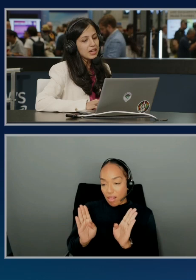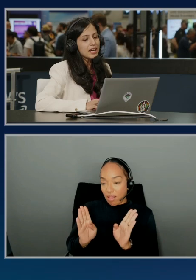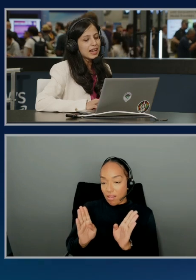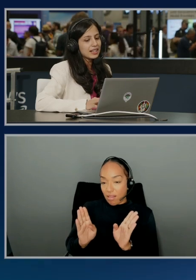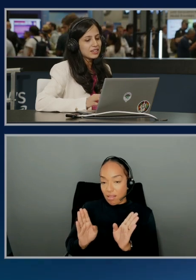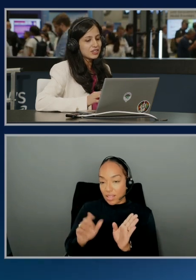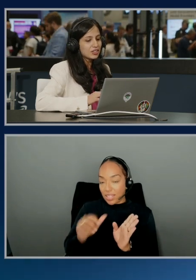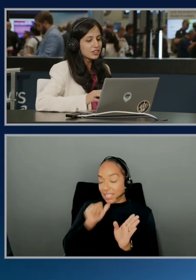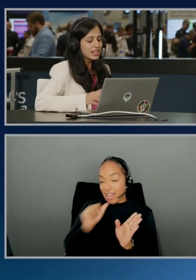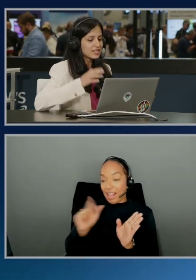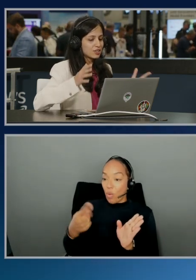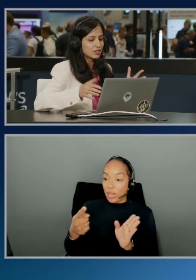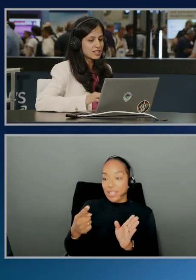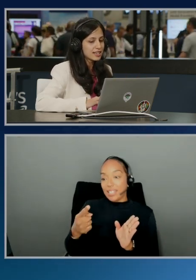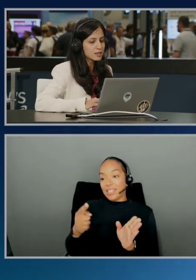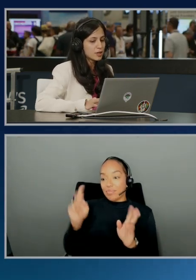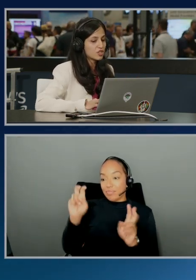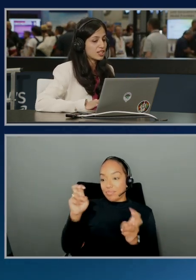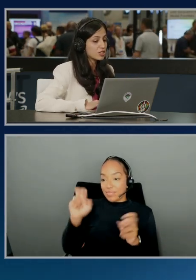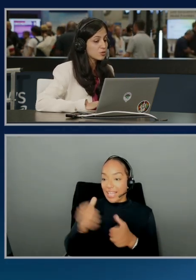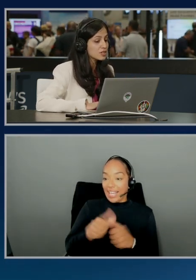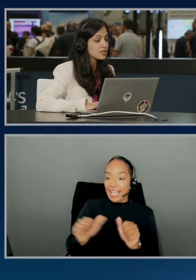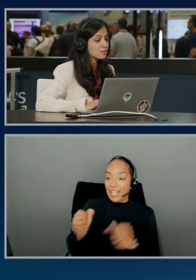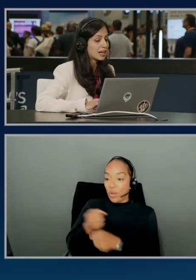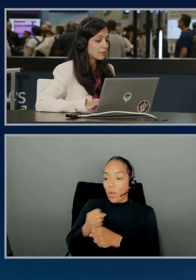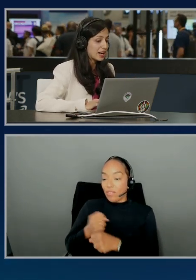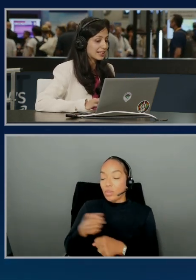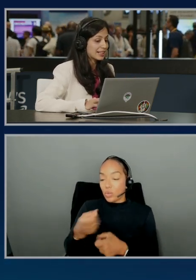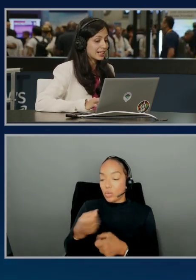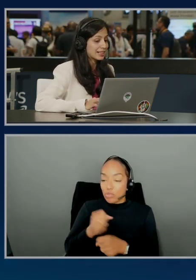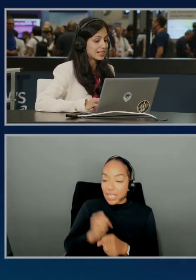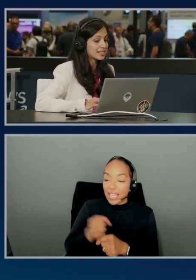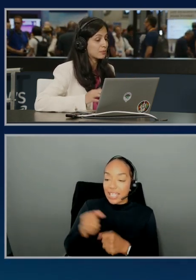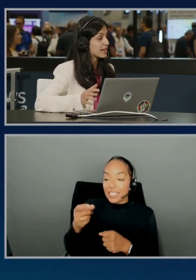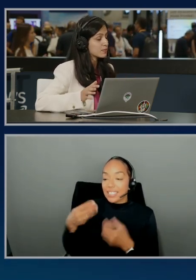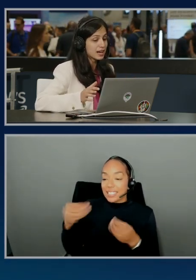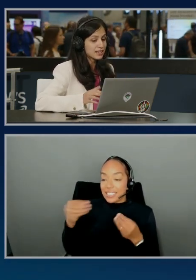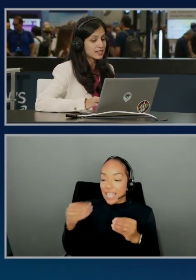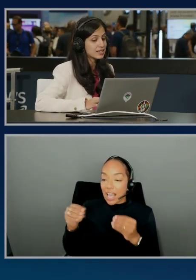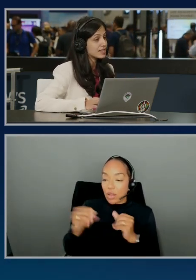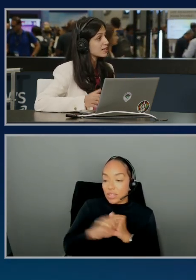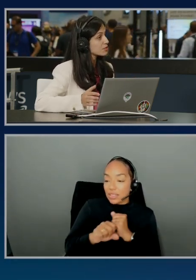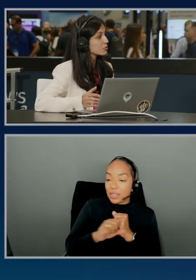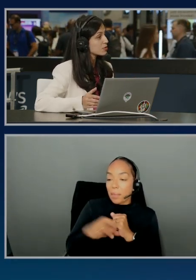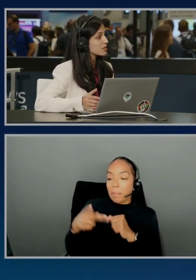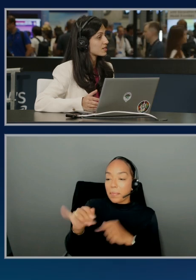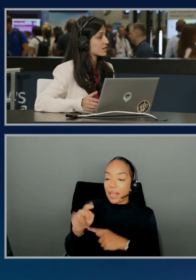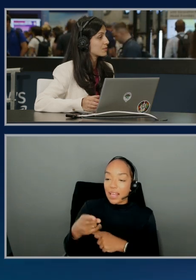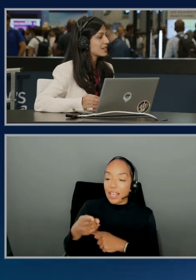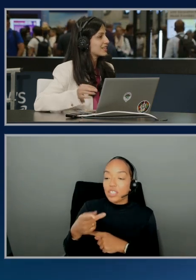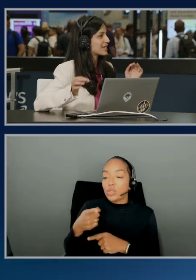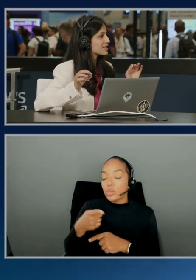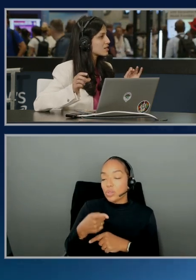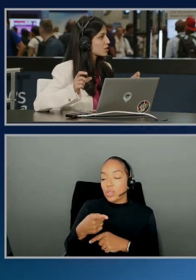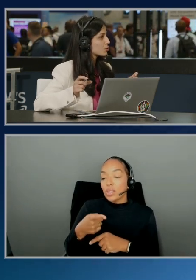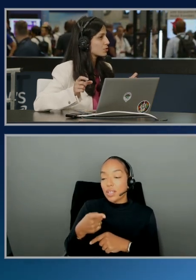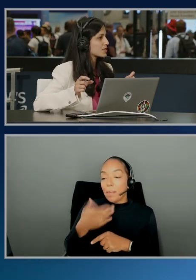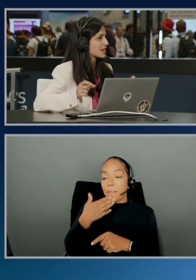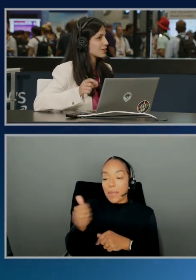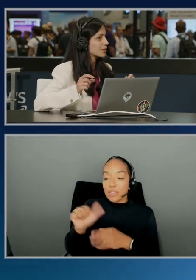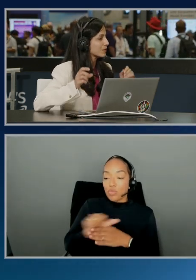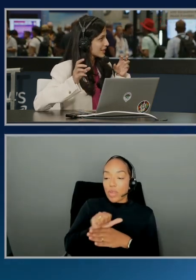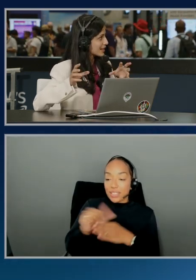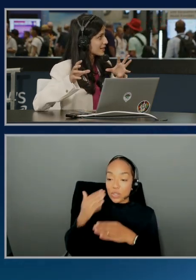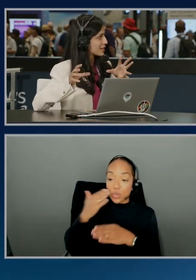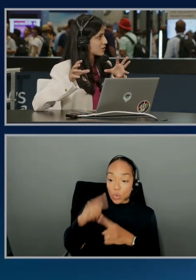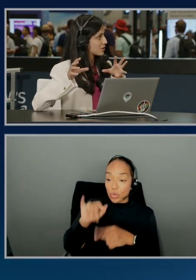time. And it creates, a sales pitch that uses my brand guidelines and best practices that is known to the system. That's its cue to